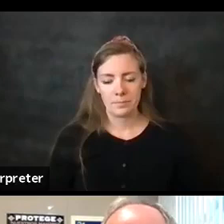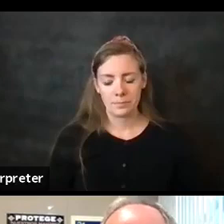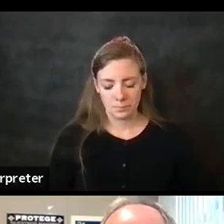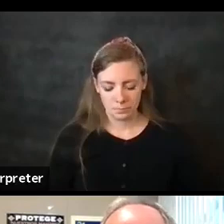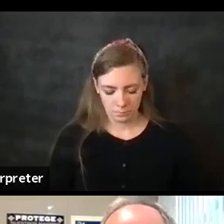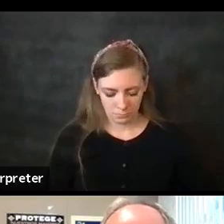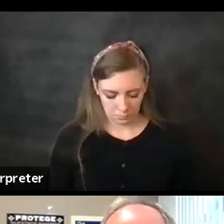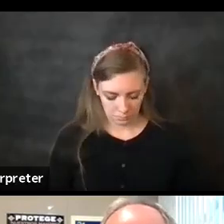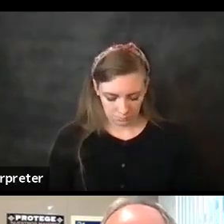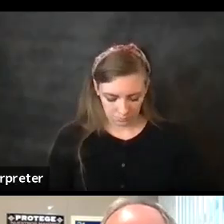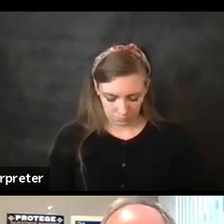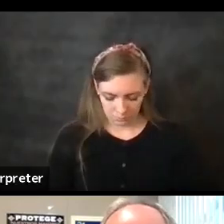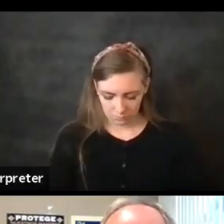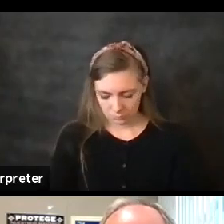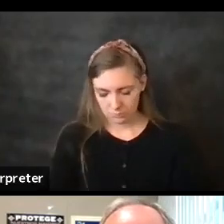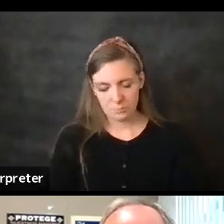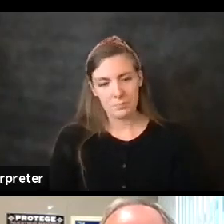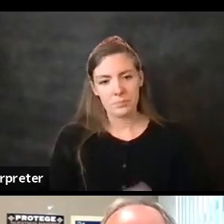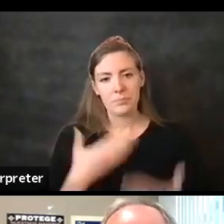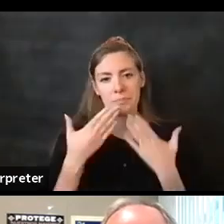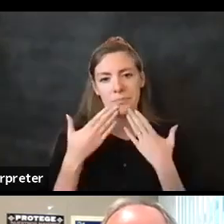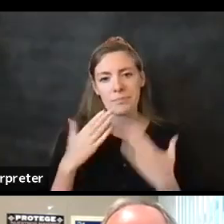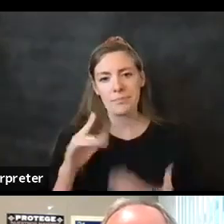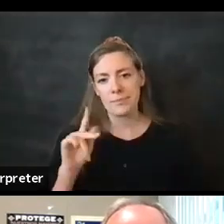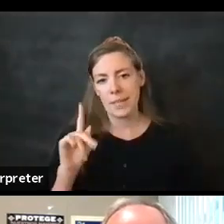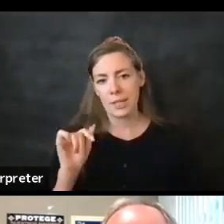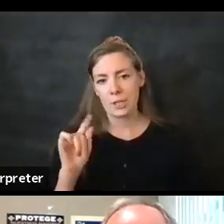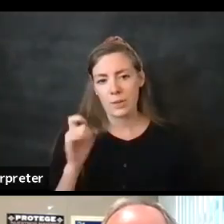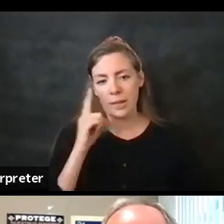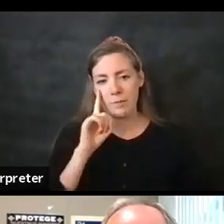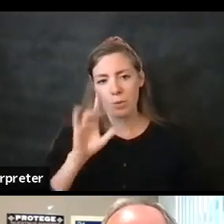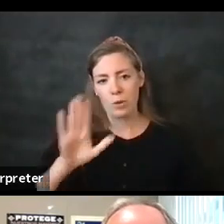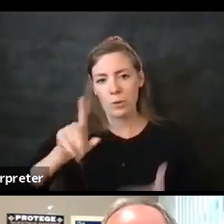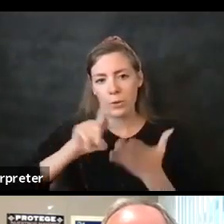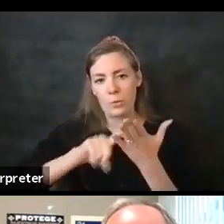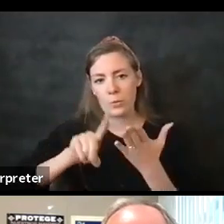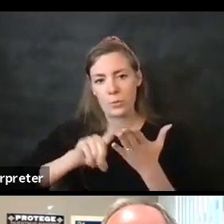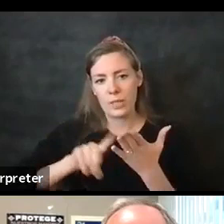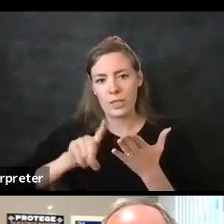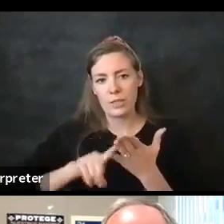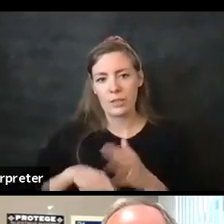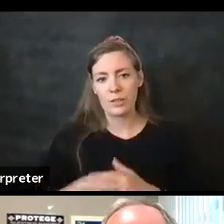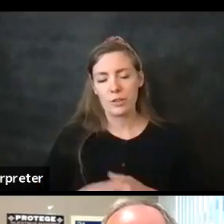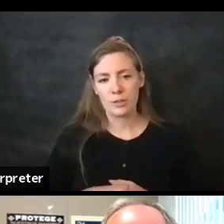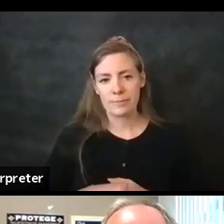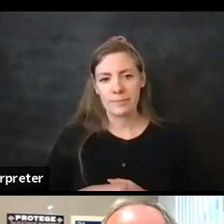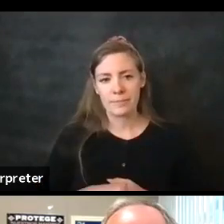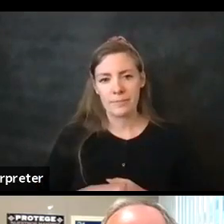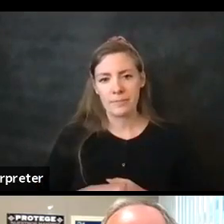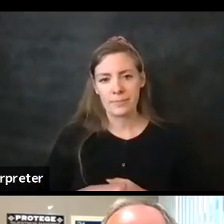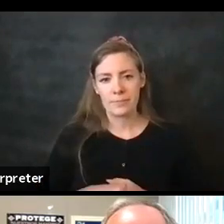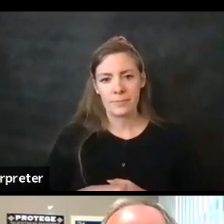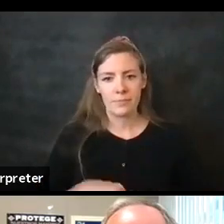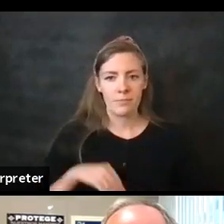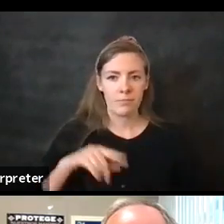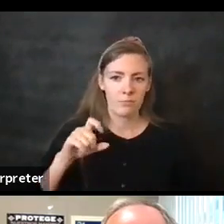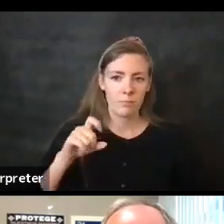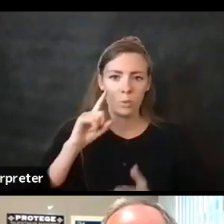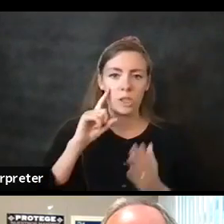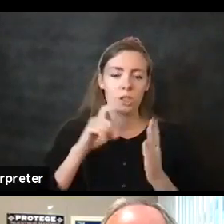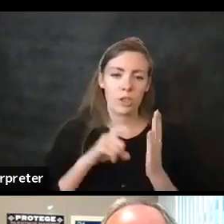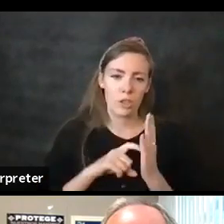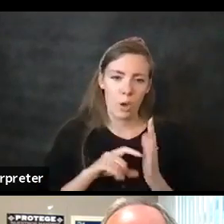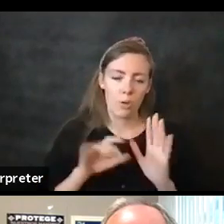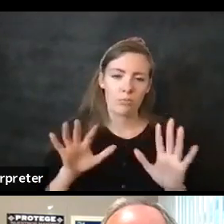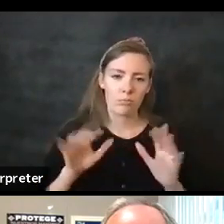Yeah. Thank you, Kate. Thank you for doing that quick research. We also should note that we recognize we did